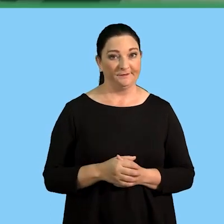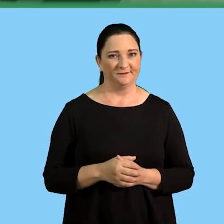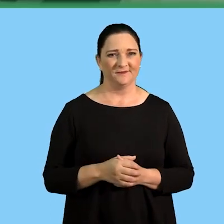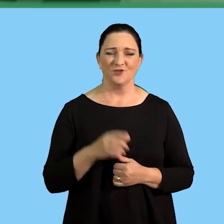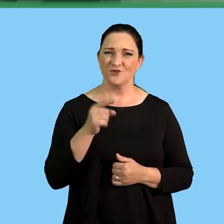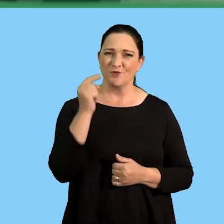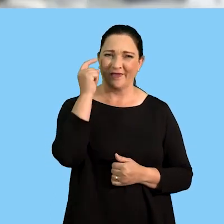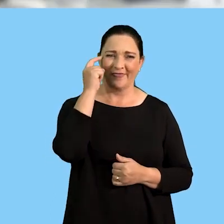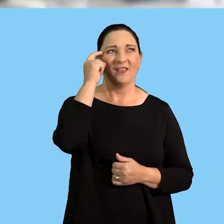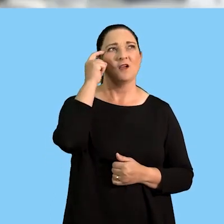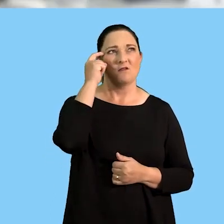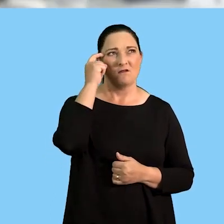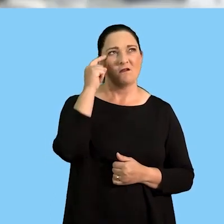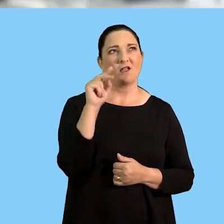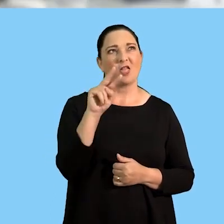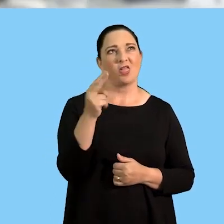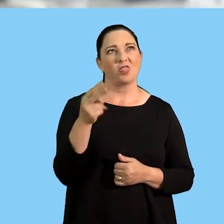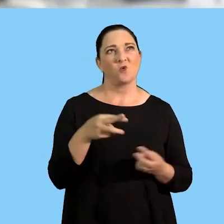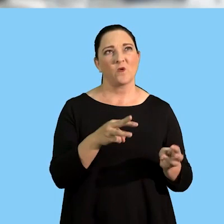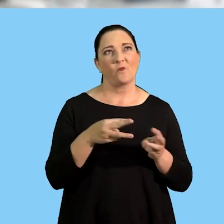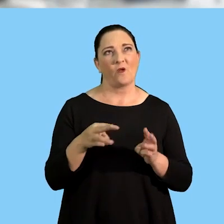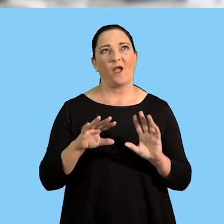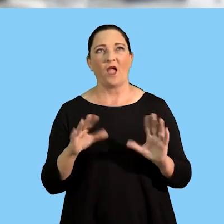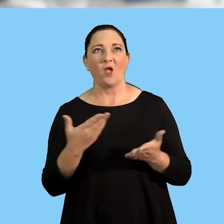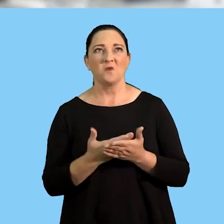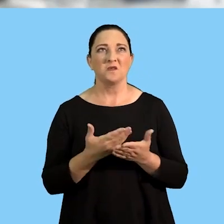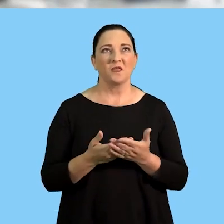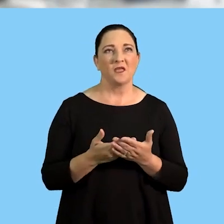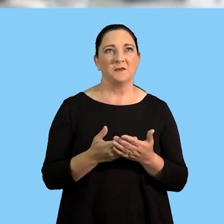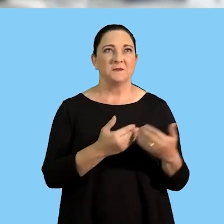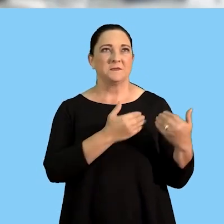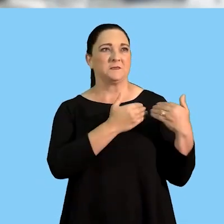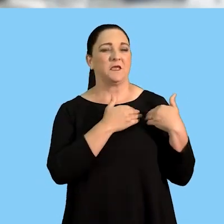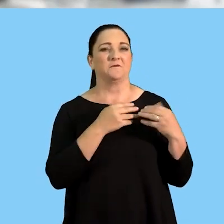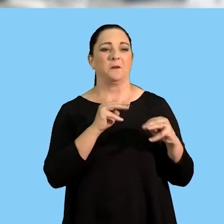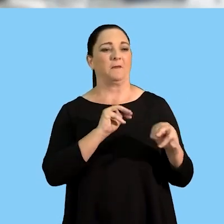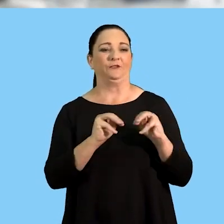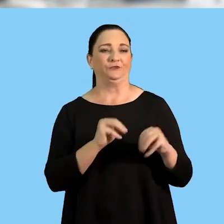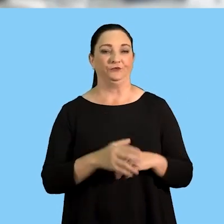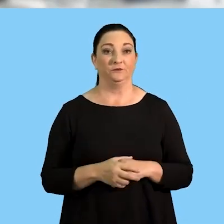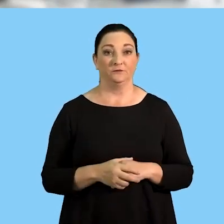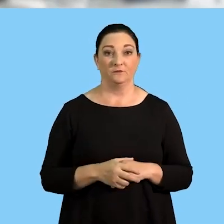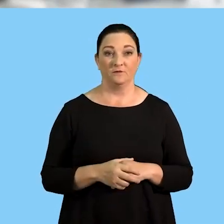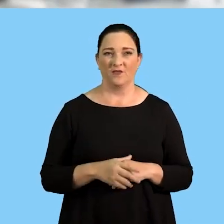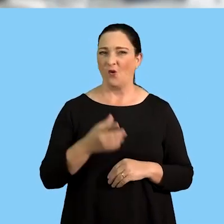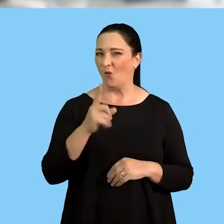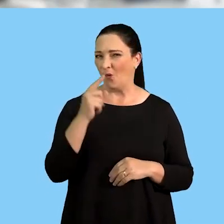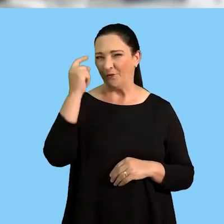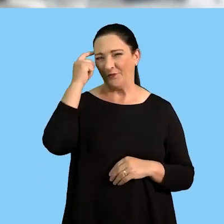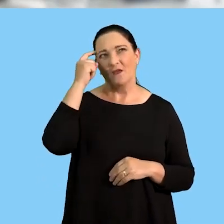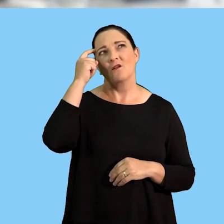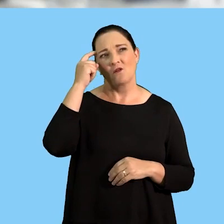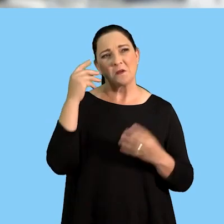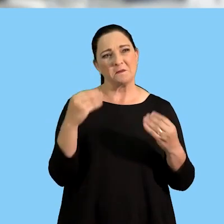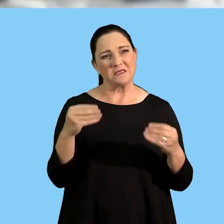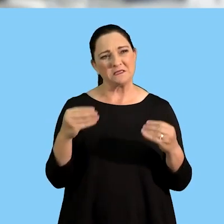I want you to think of other ways in which you can manage safety in the workplace. What do you think businesses